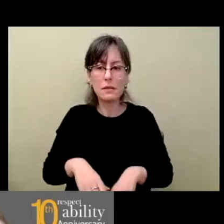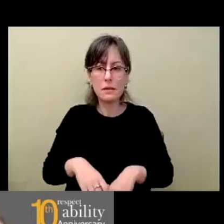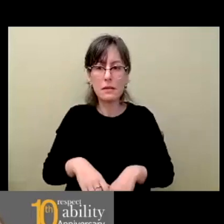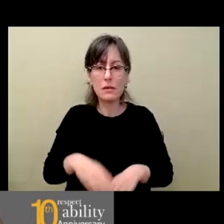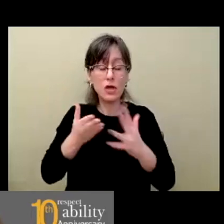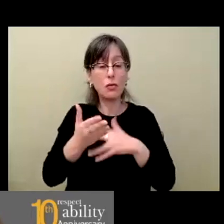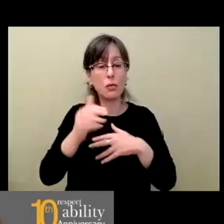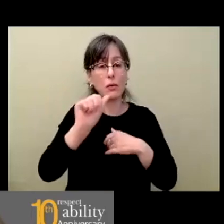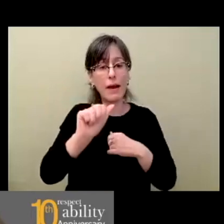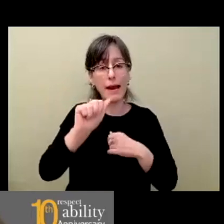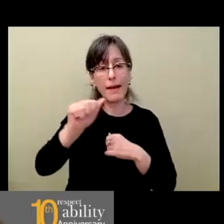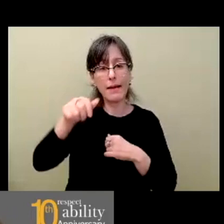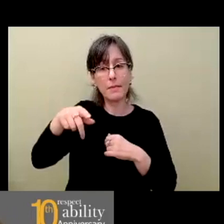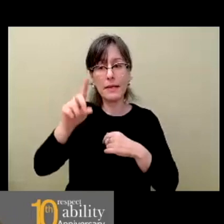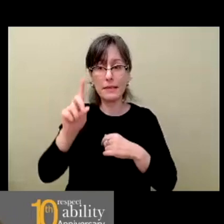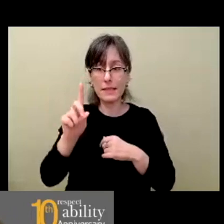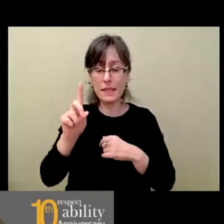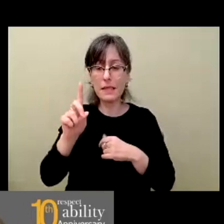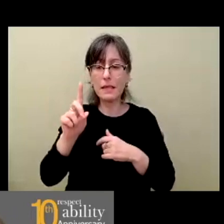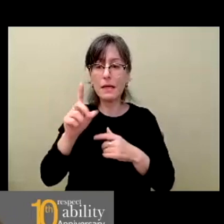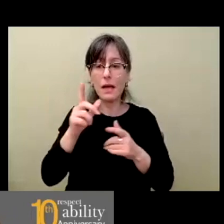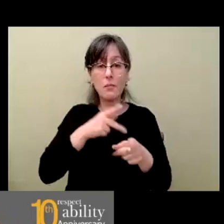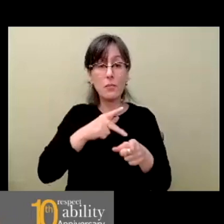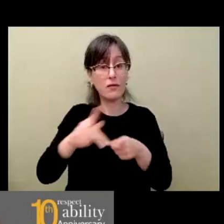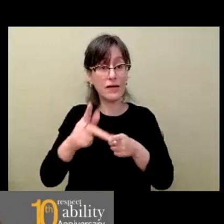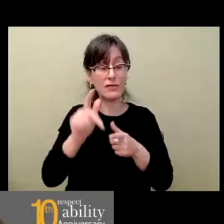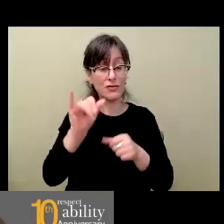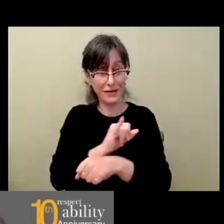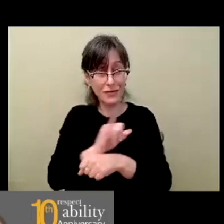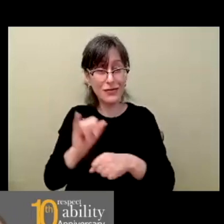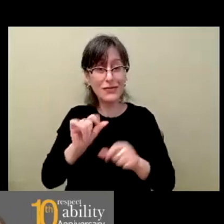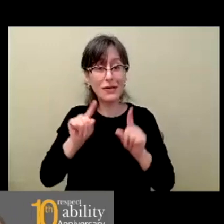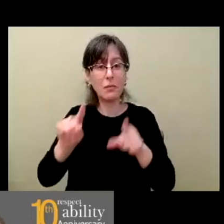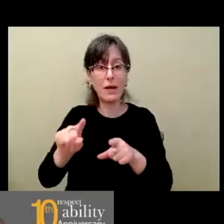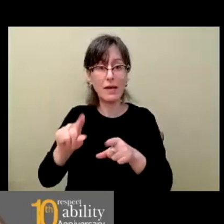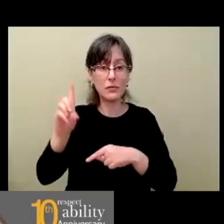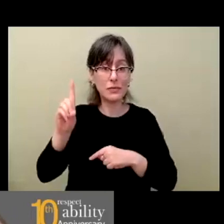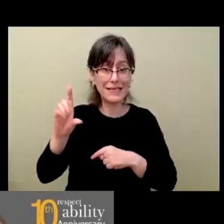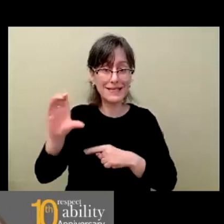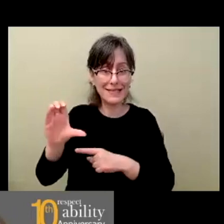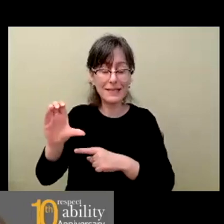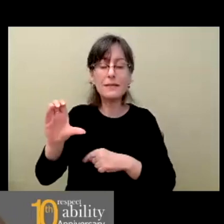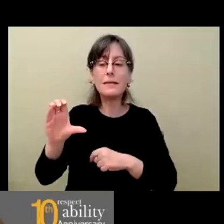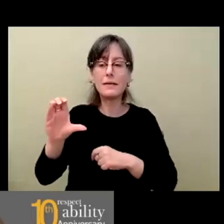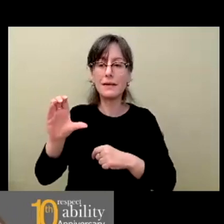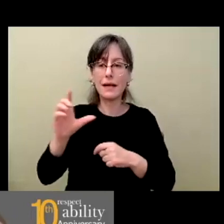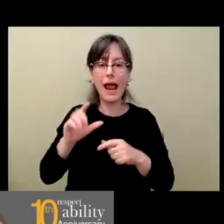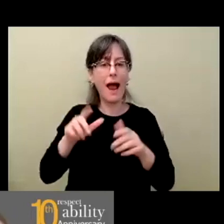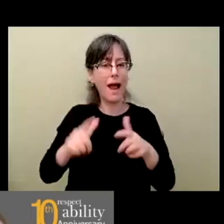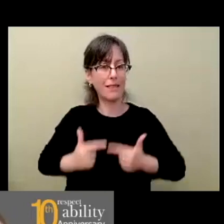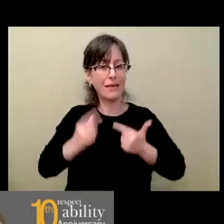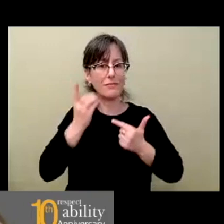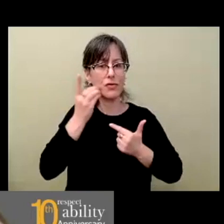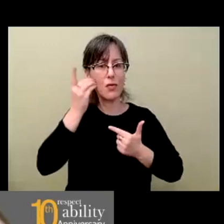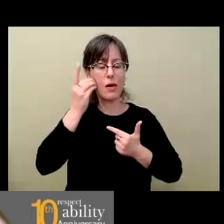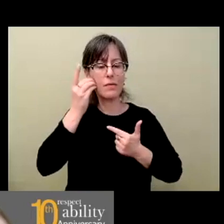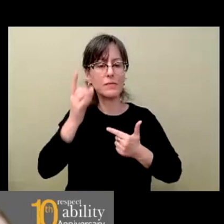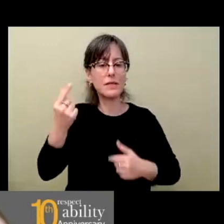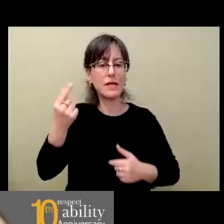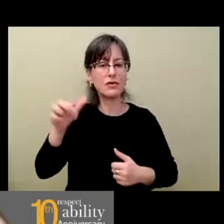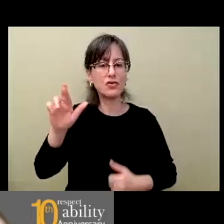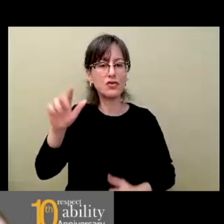the AAPD congressional internship, I had the chance to go to Washington, D.C. and spend a summer living in the dorms at George Washington